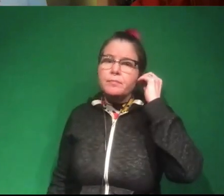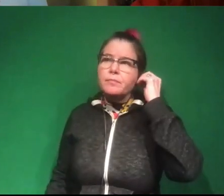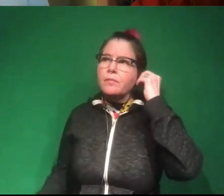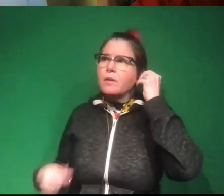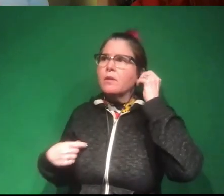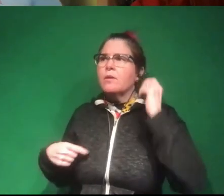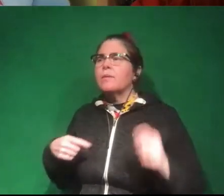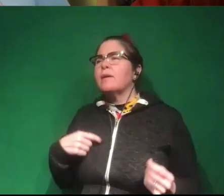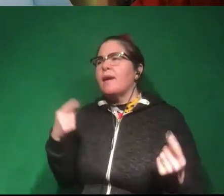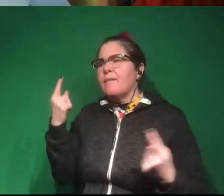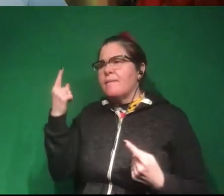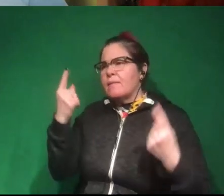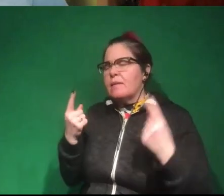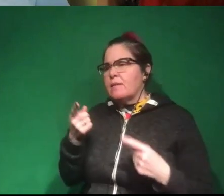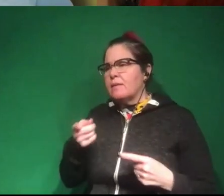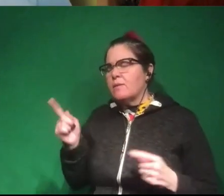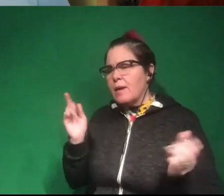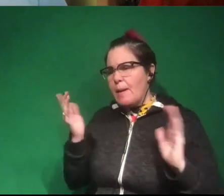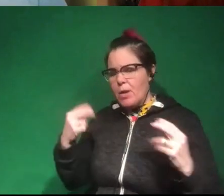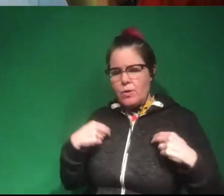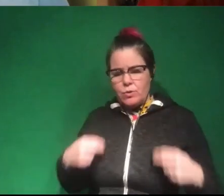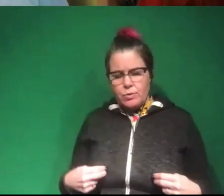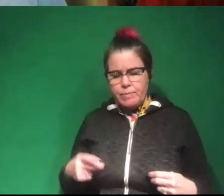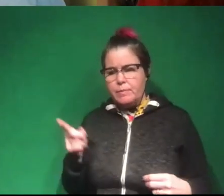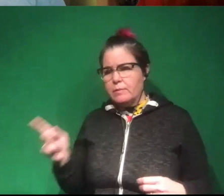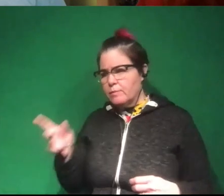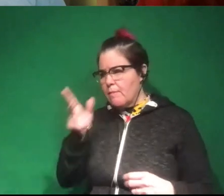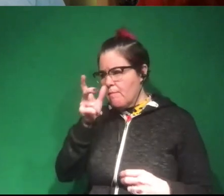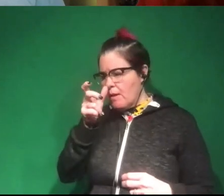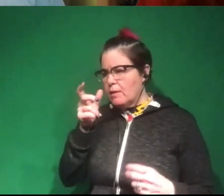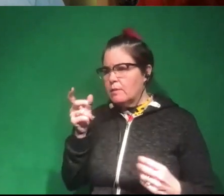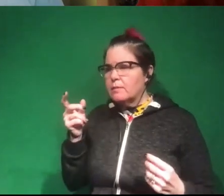of, when we compare humans to insects in terms